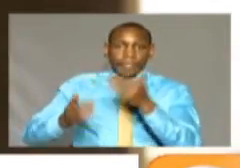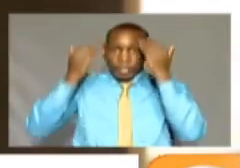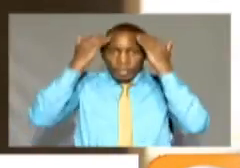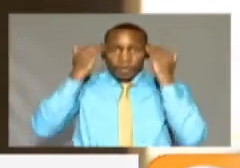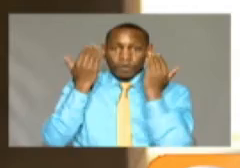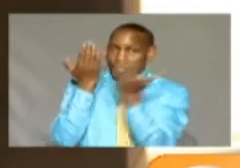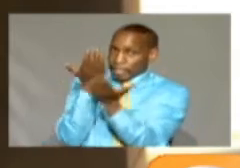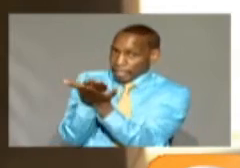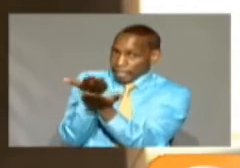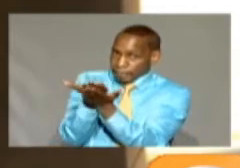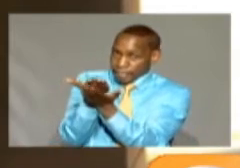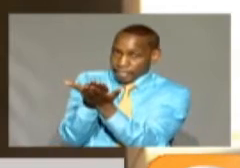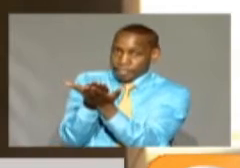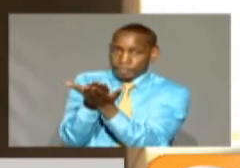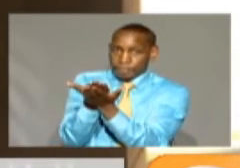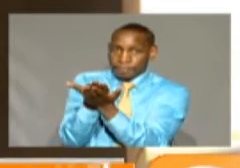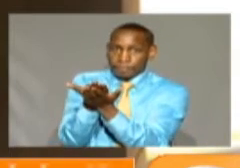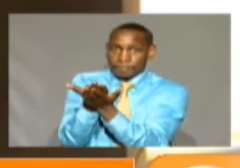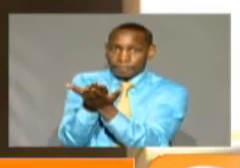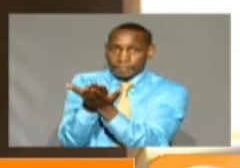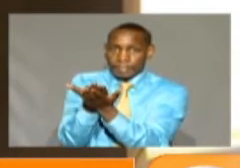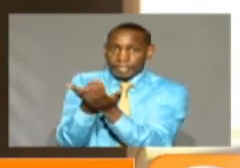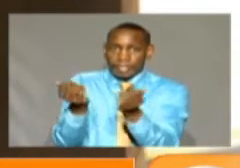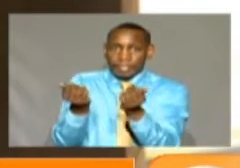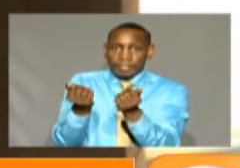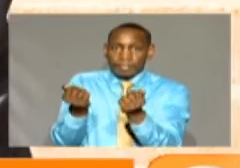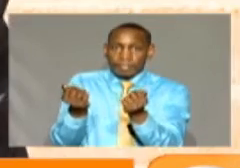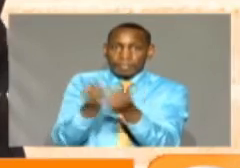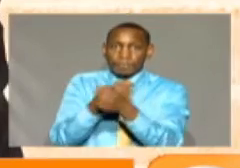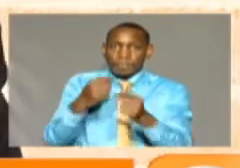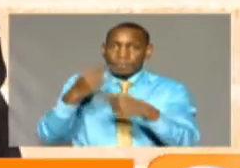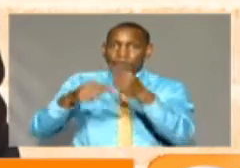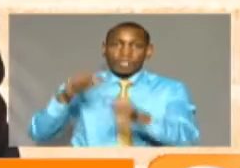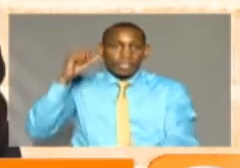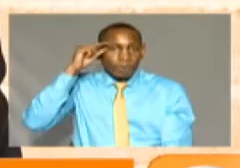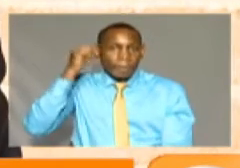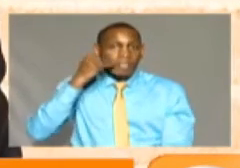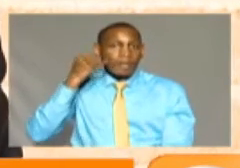of Appeal makes circuits to Mombasa, Nakuru, Eldoret.